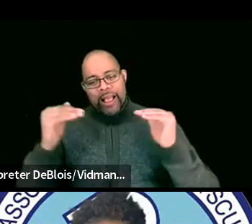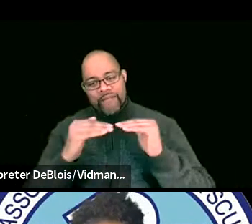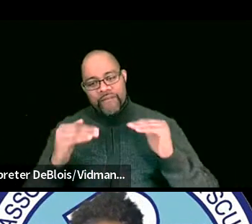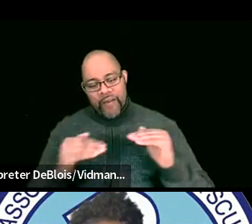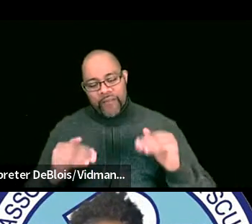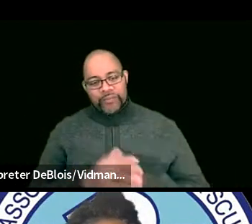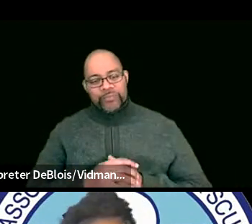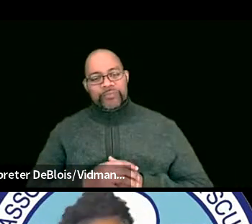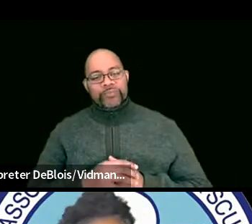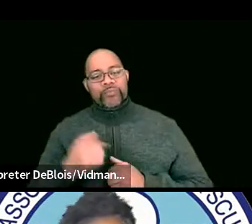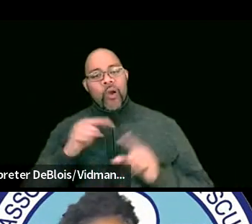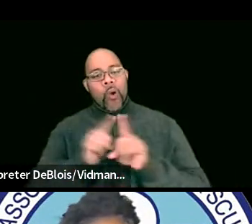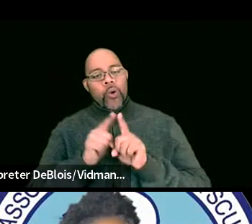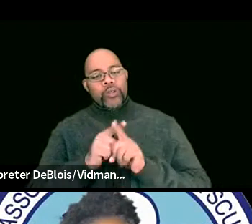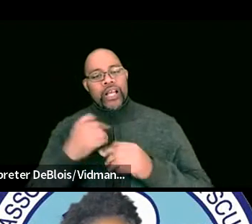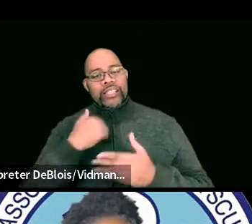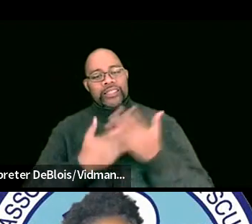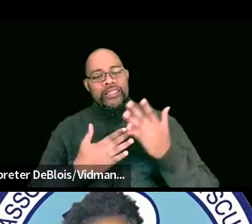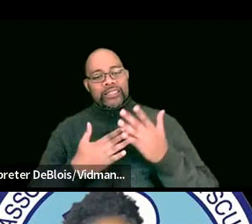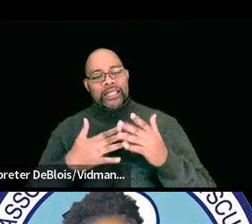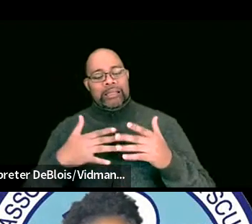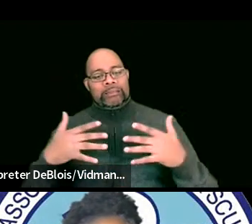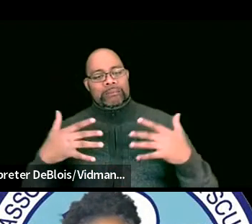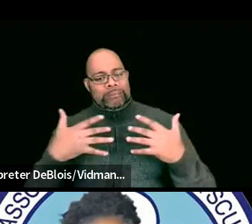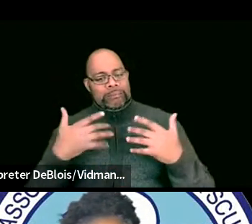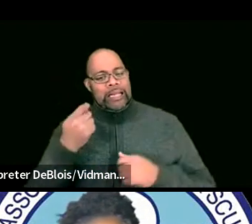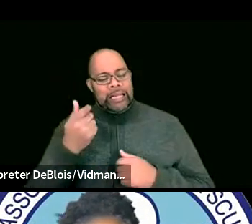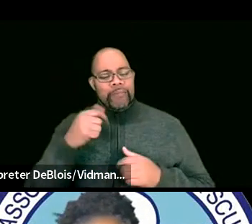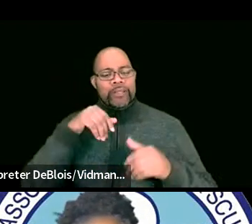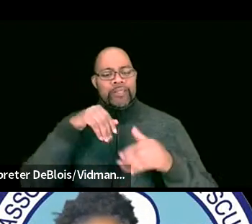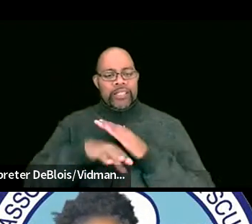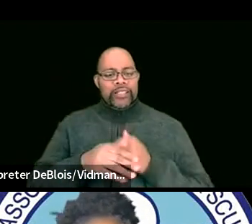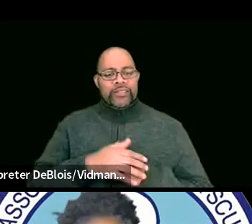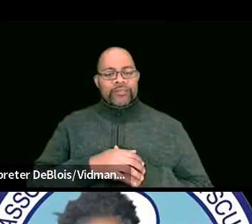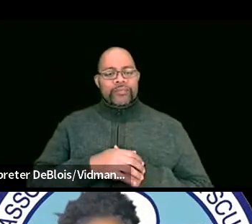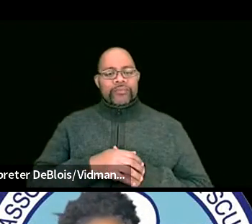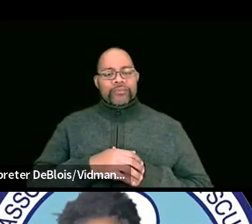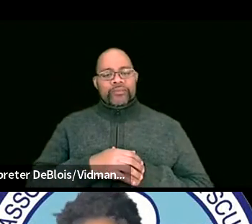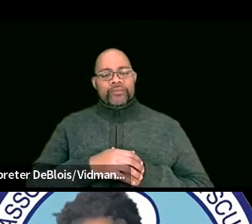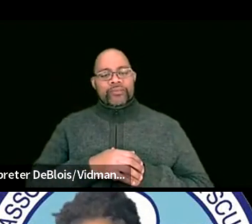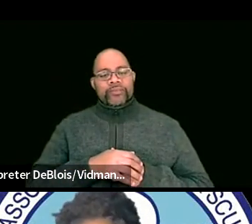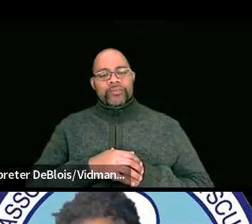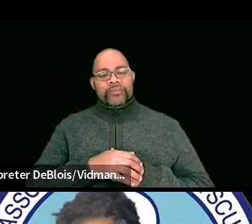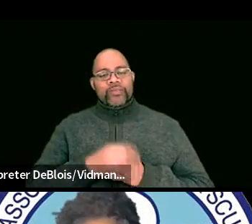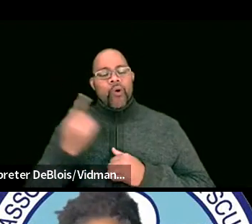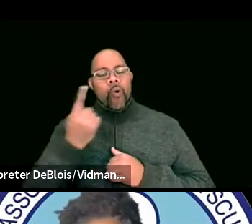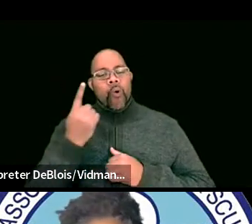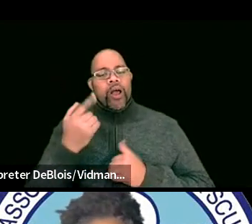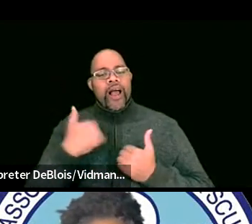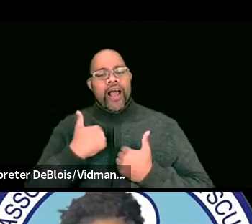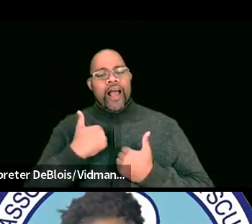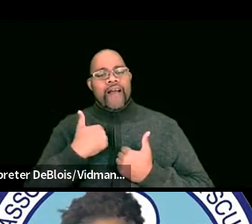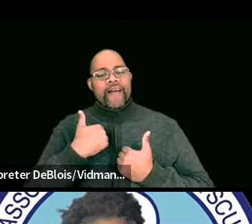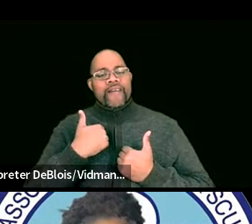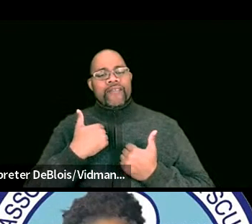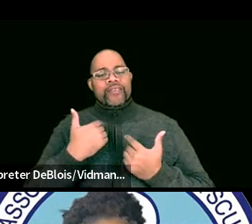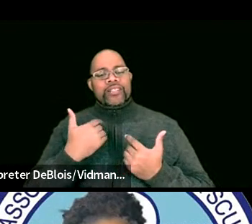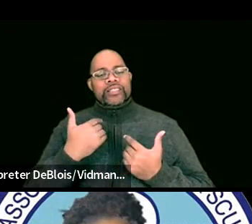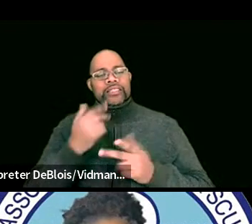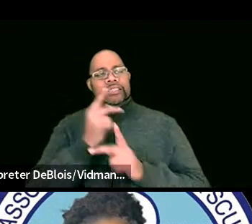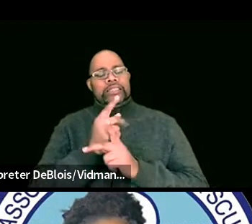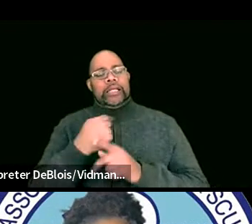Yeah, I also had some apprehensions going in, but I always kind of have a maxim to